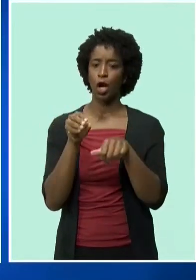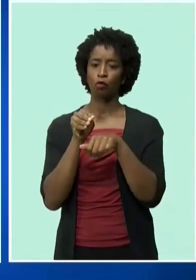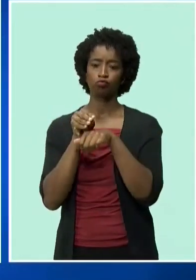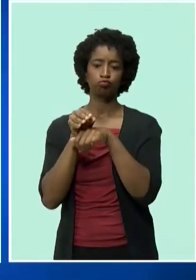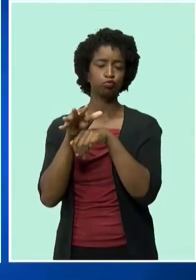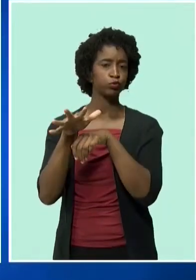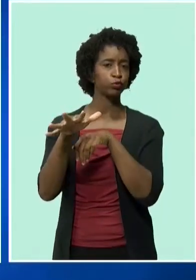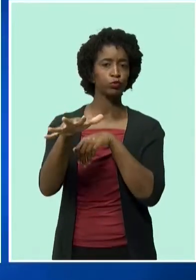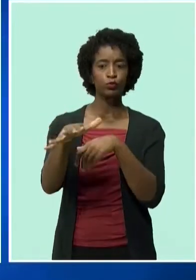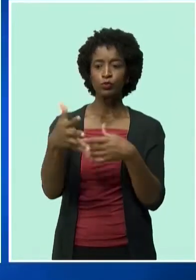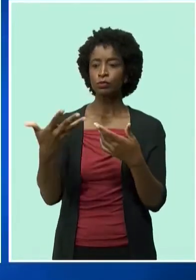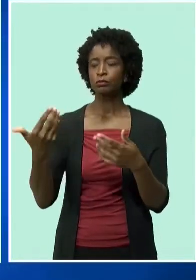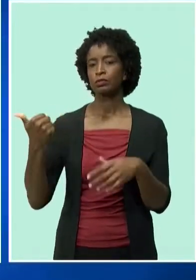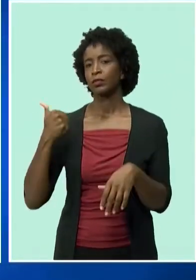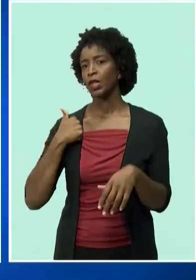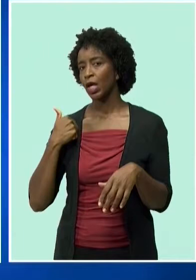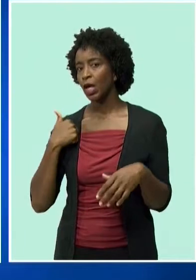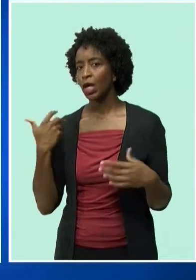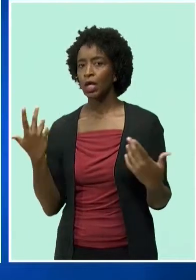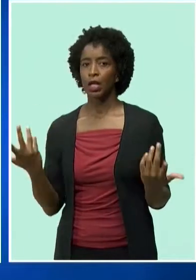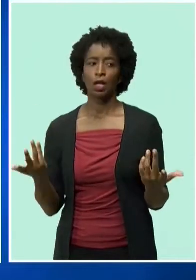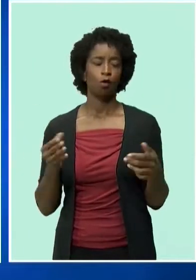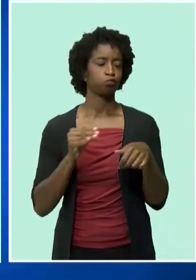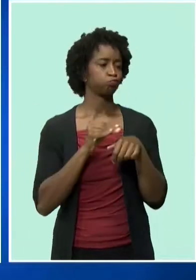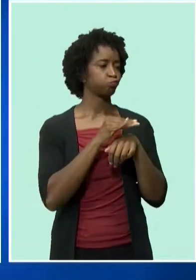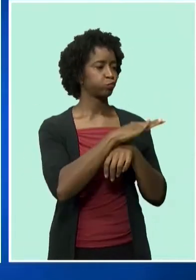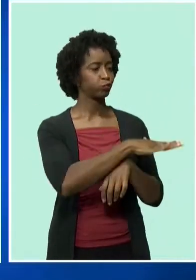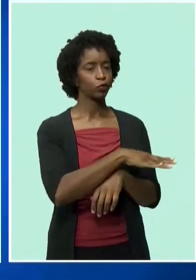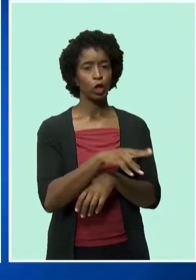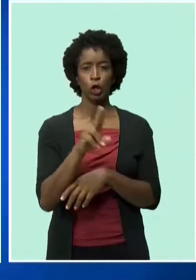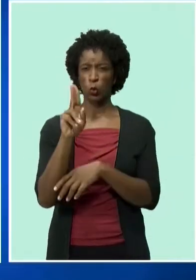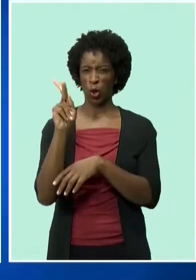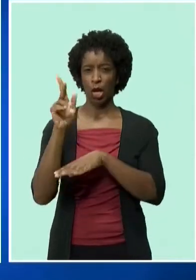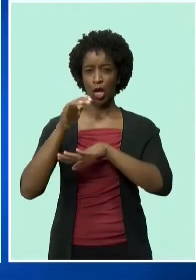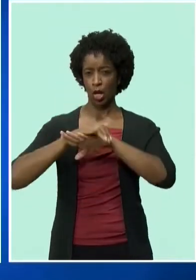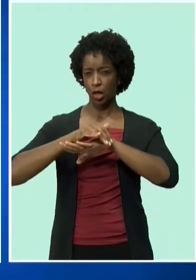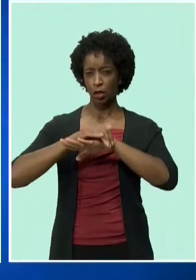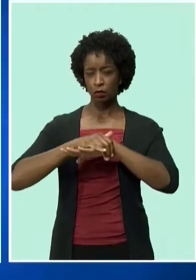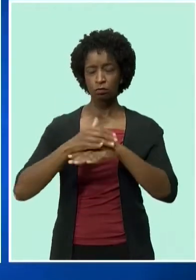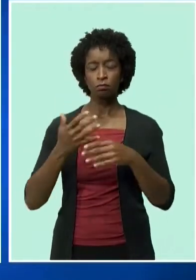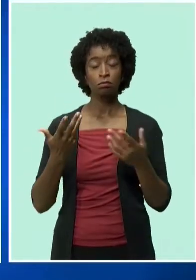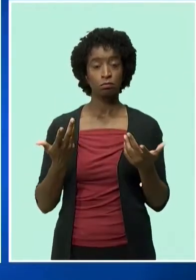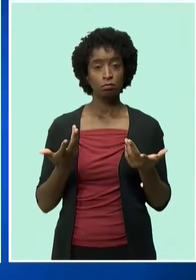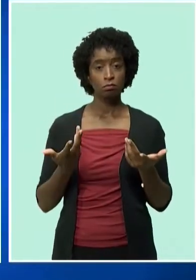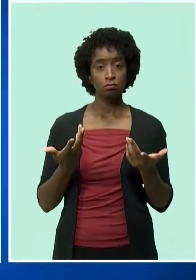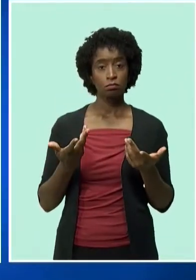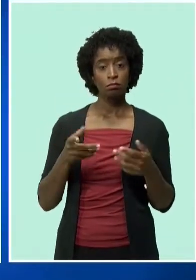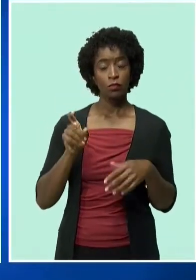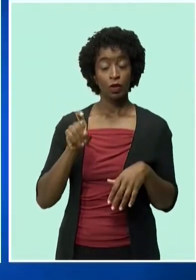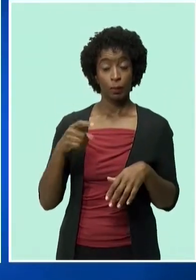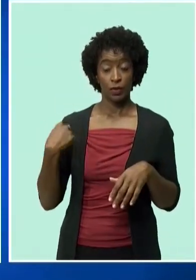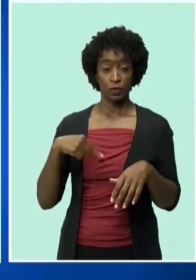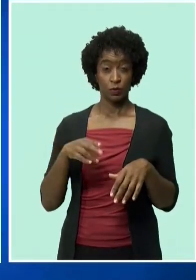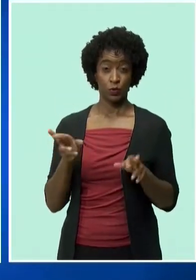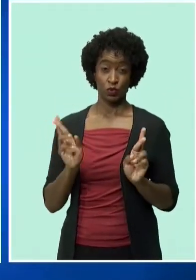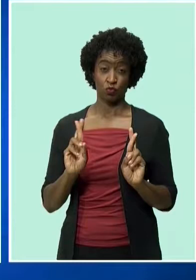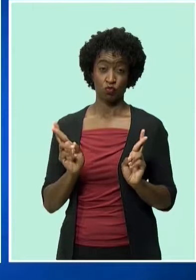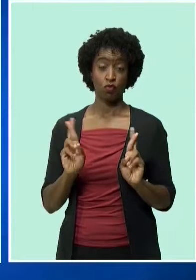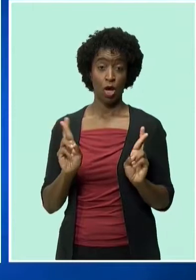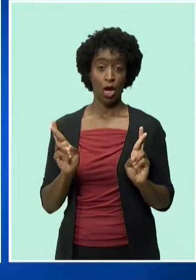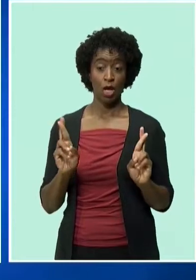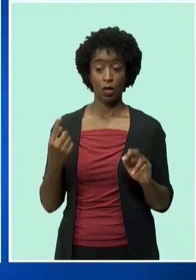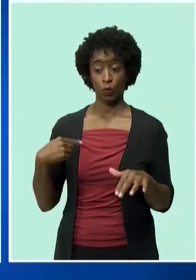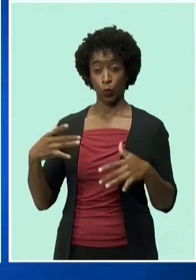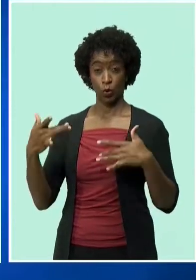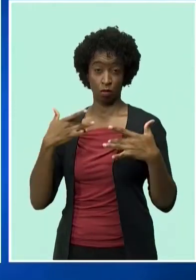and financial power in Canada and in the United Kingdom. And we have to be prepared in an organized way to let our voices